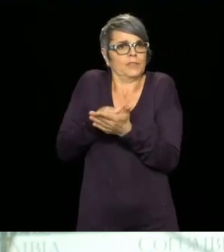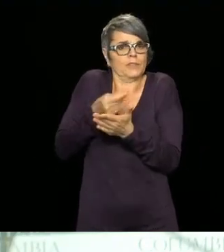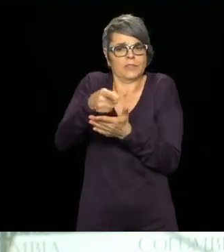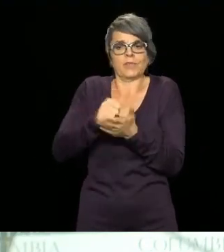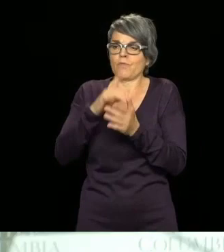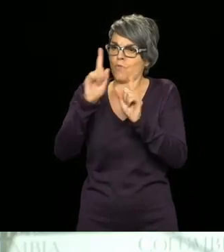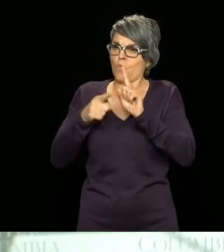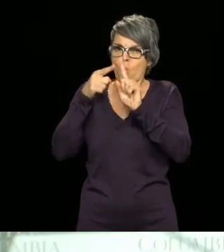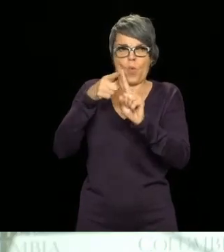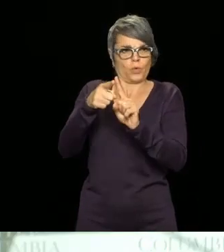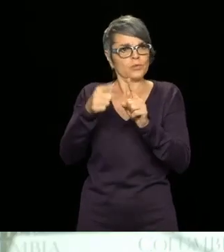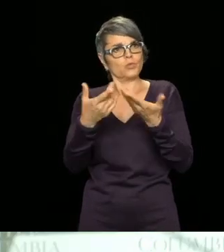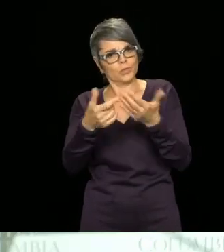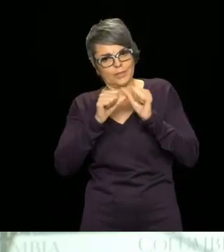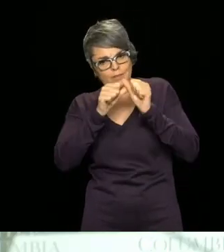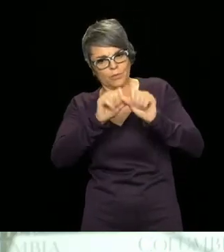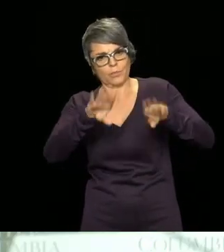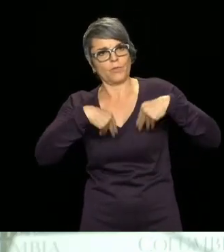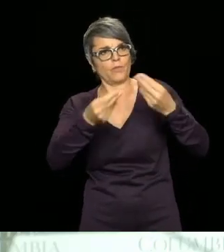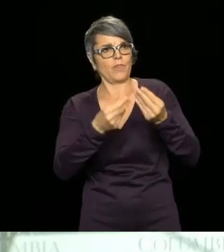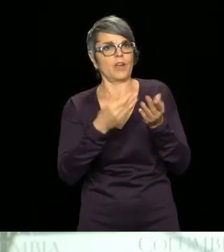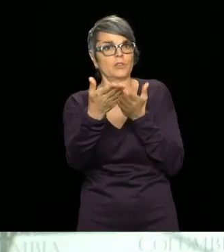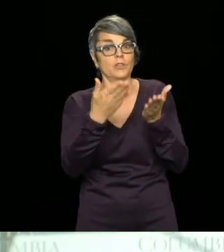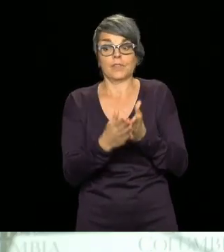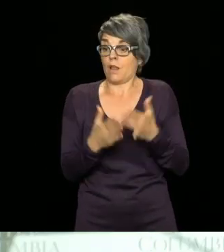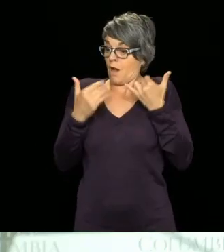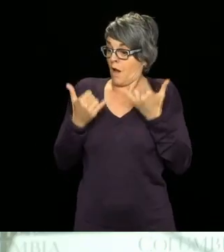doors open. And I think that what this funding is going to do